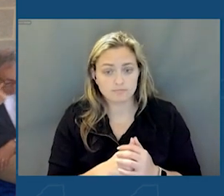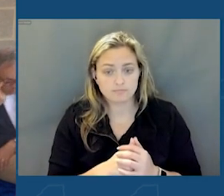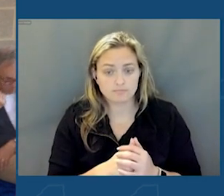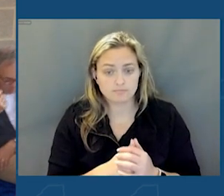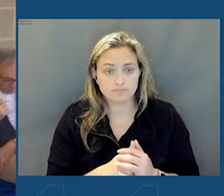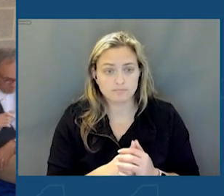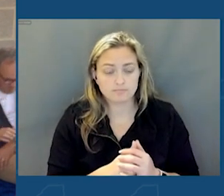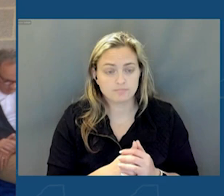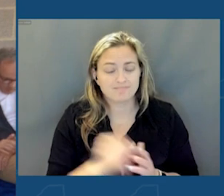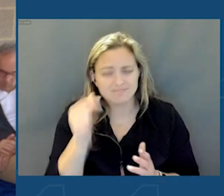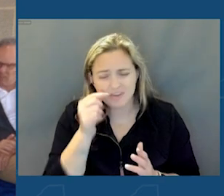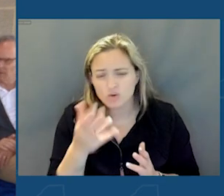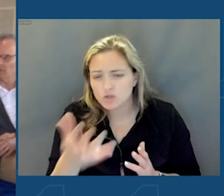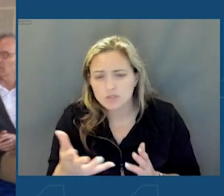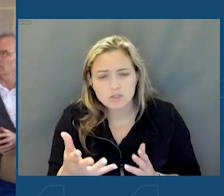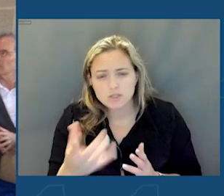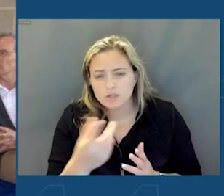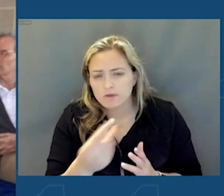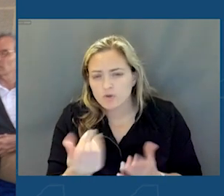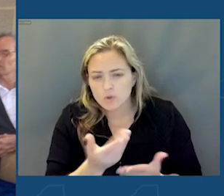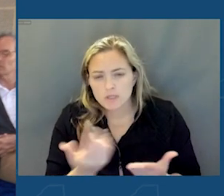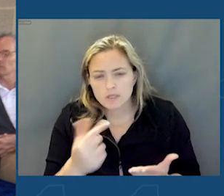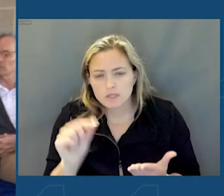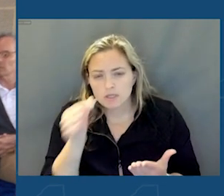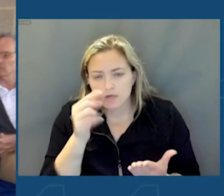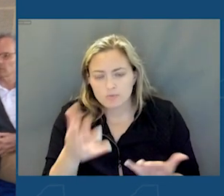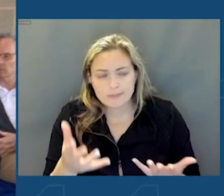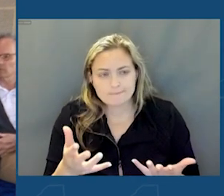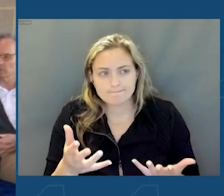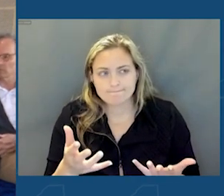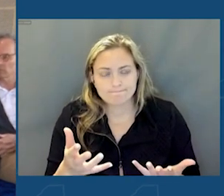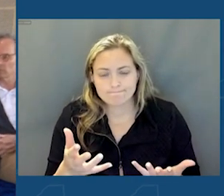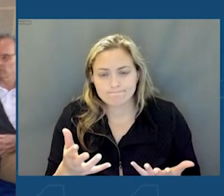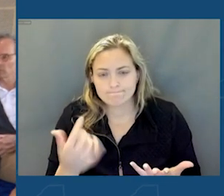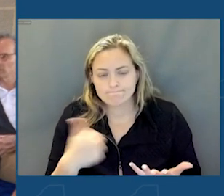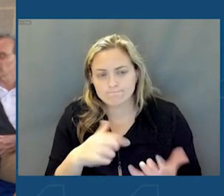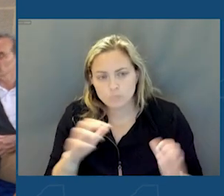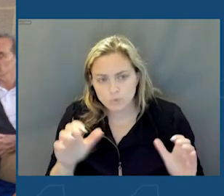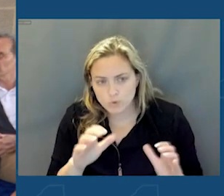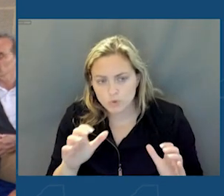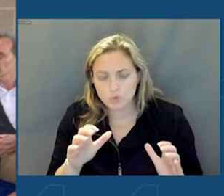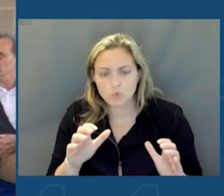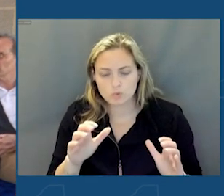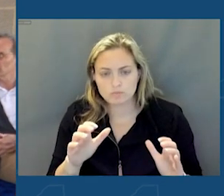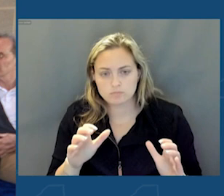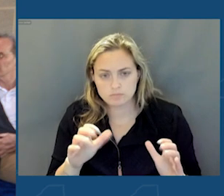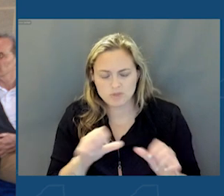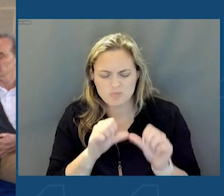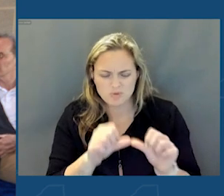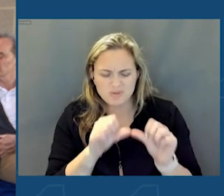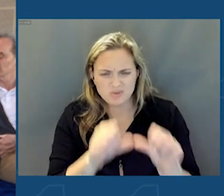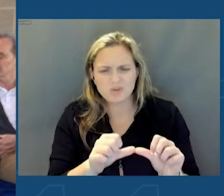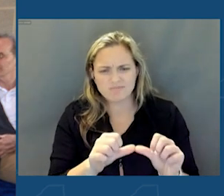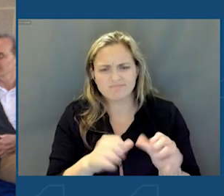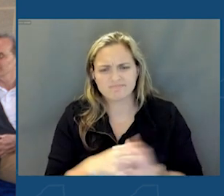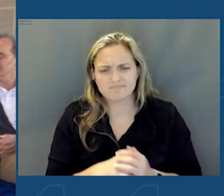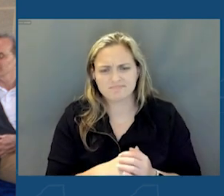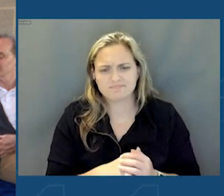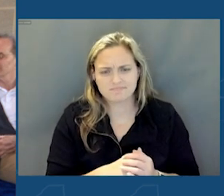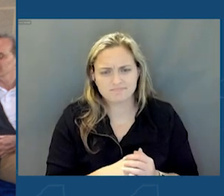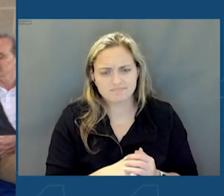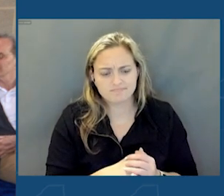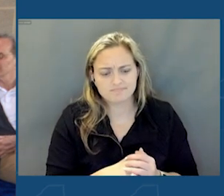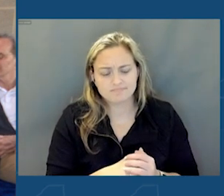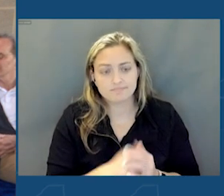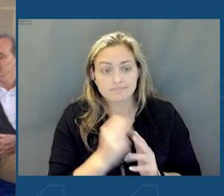Governor, there's very few things in government that we do in perpetuity, for eternity.